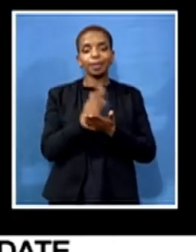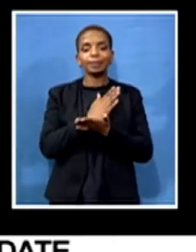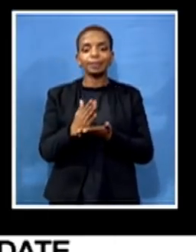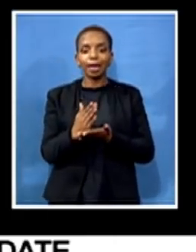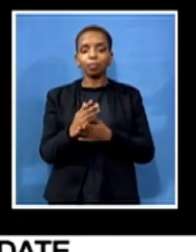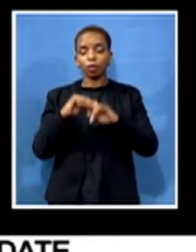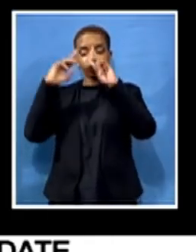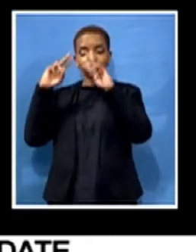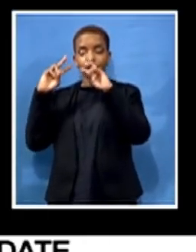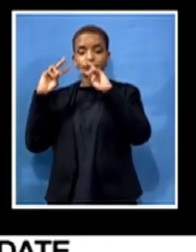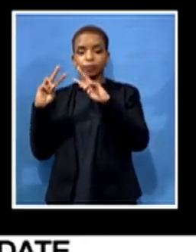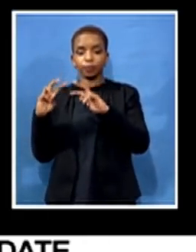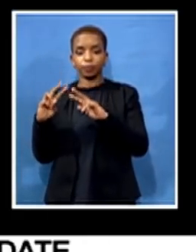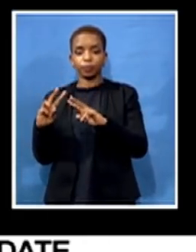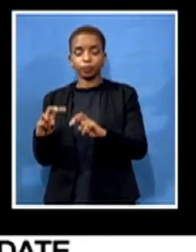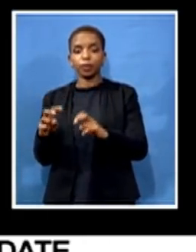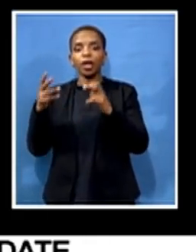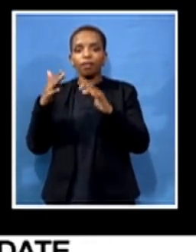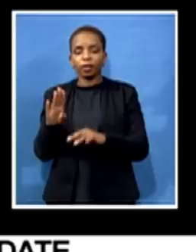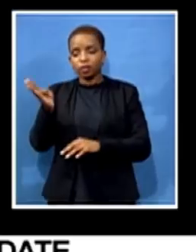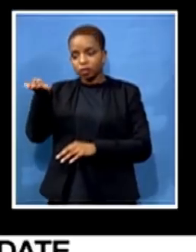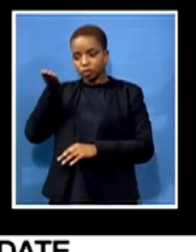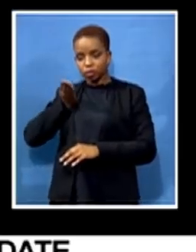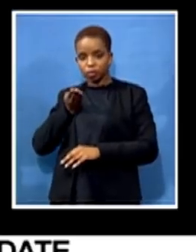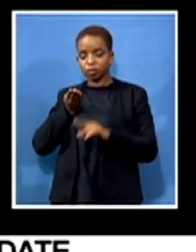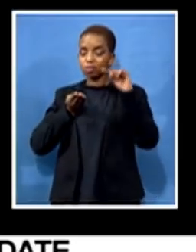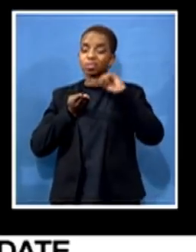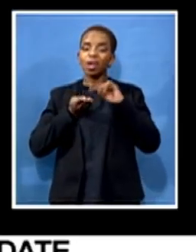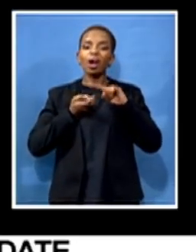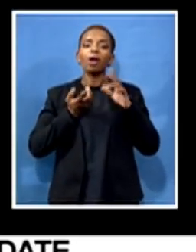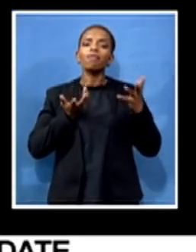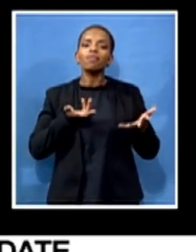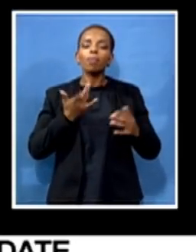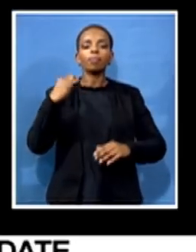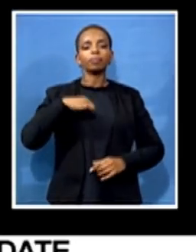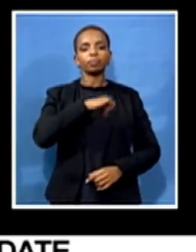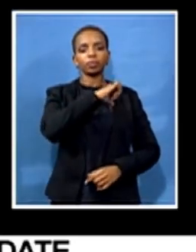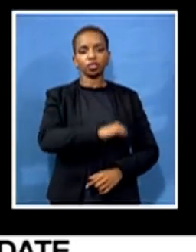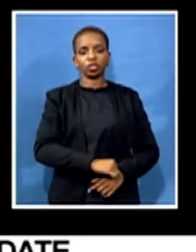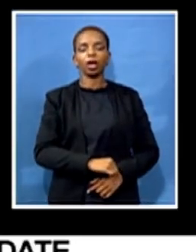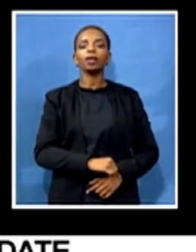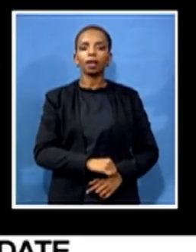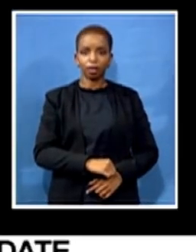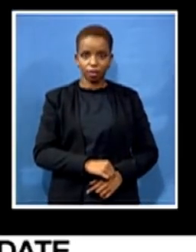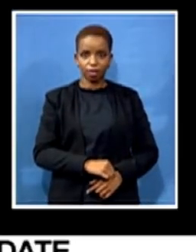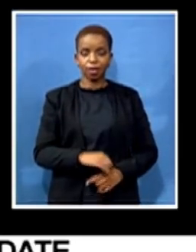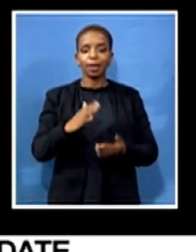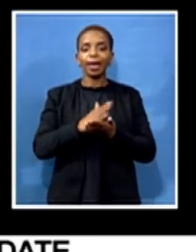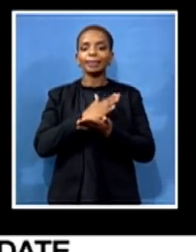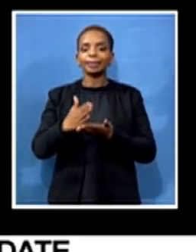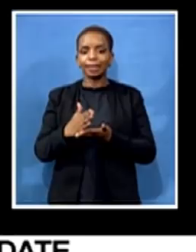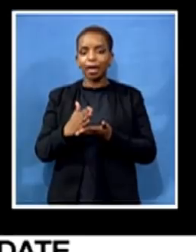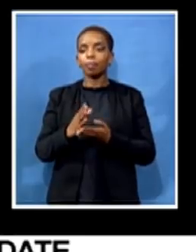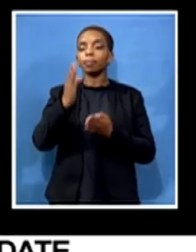from China, and even some that are now coming from the US. There's even